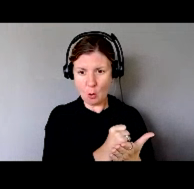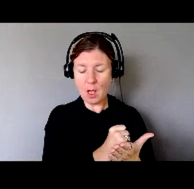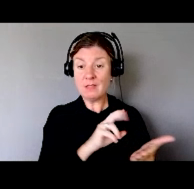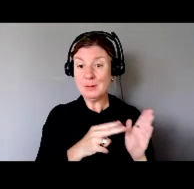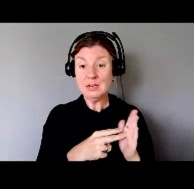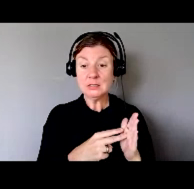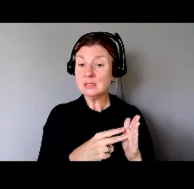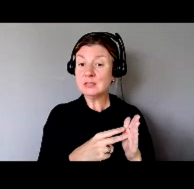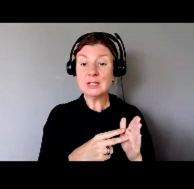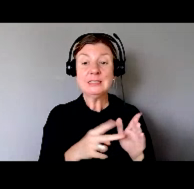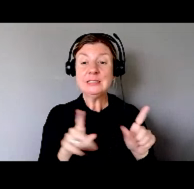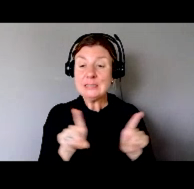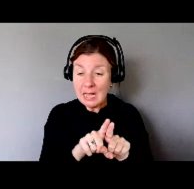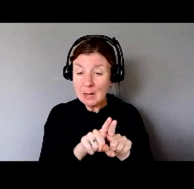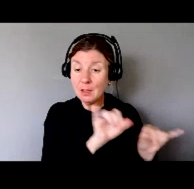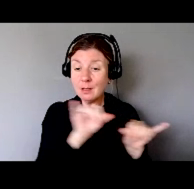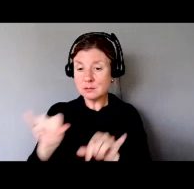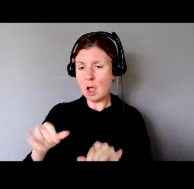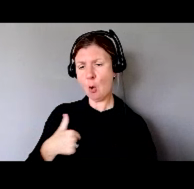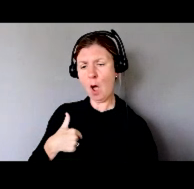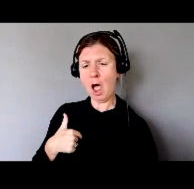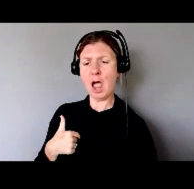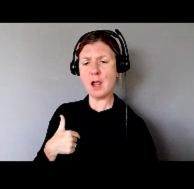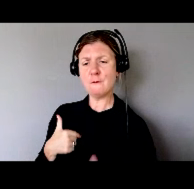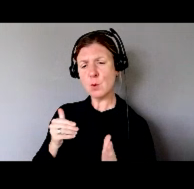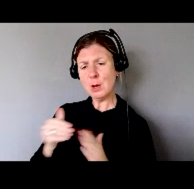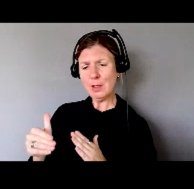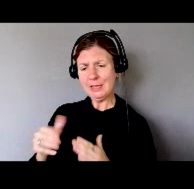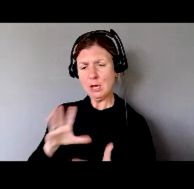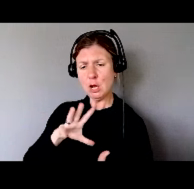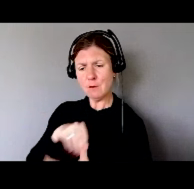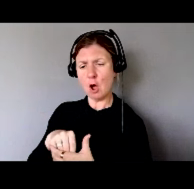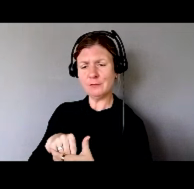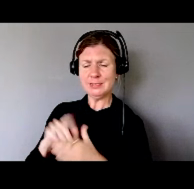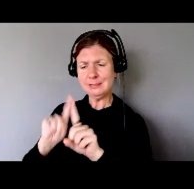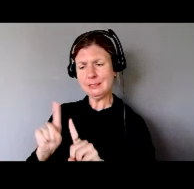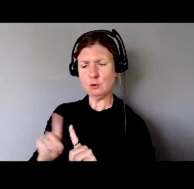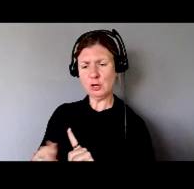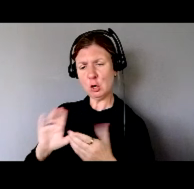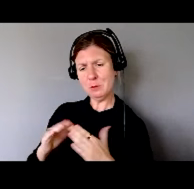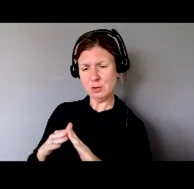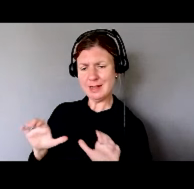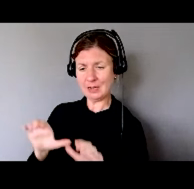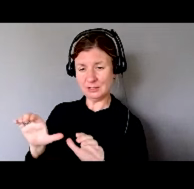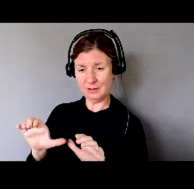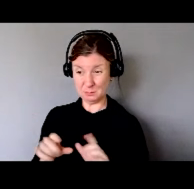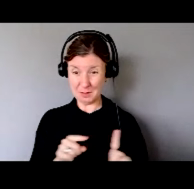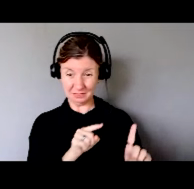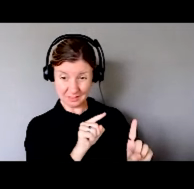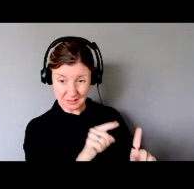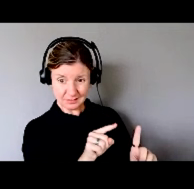popular community activities. But the first sentence is more comprehensive and way easier for the assessor to understand.